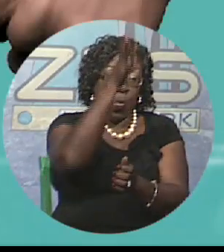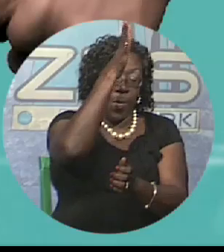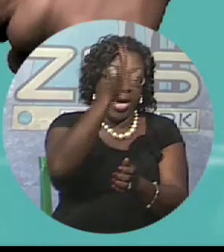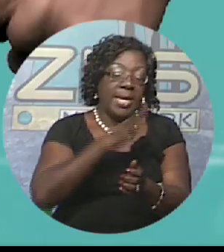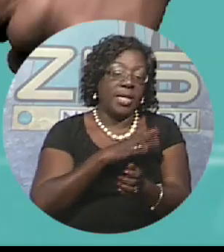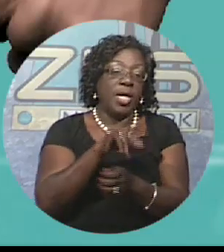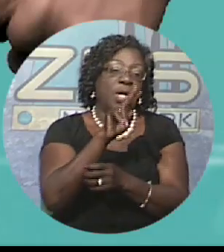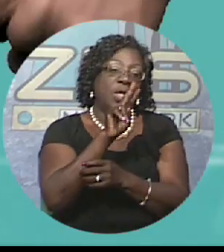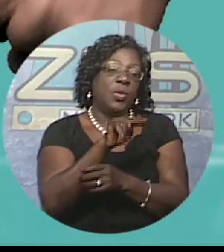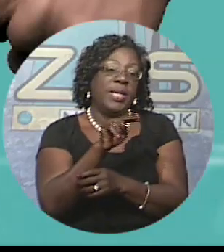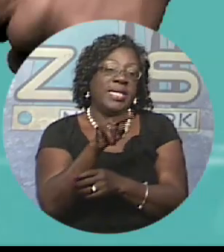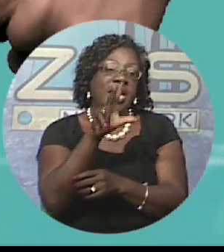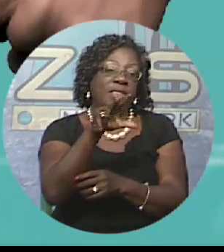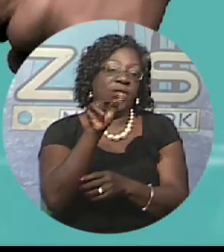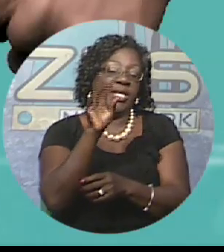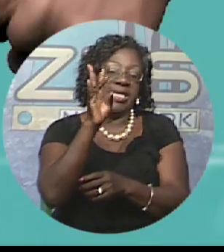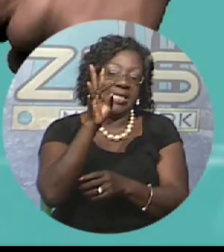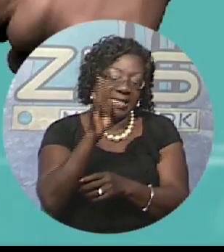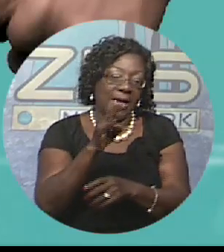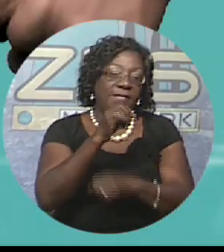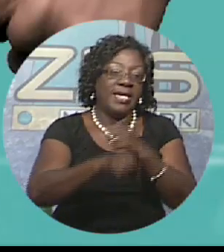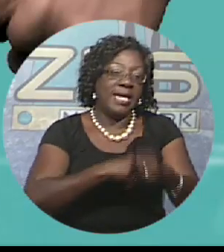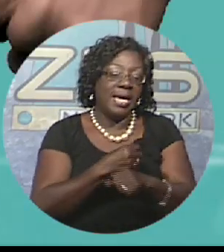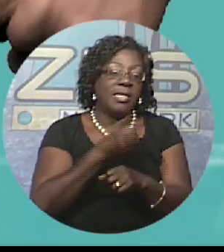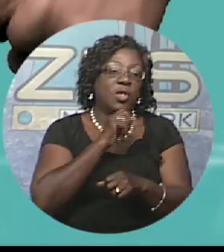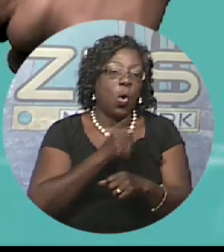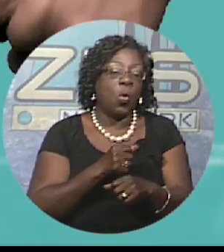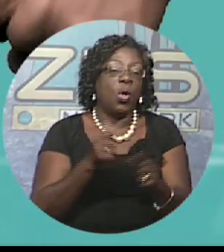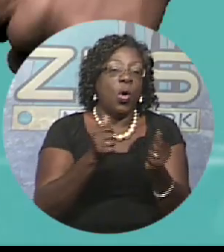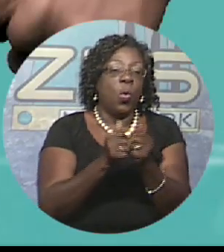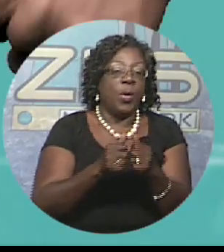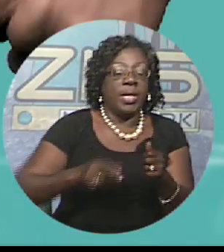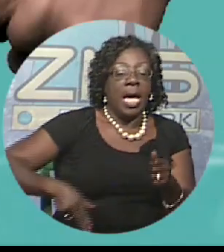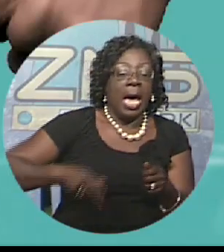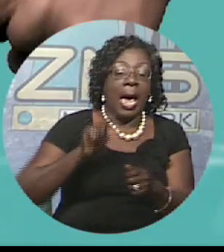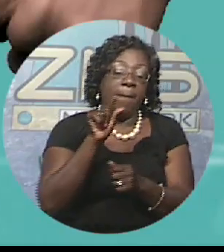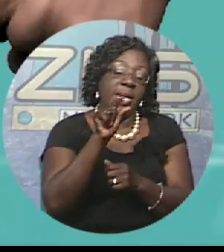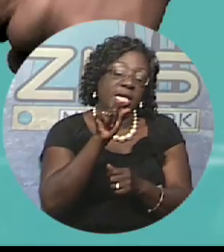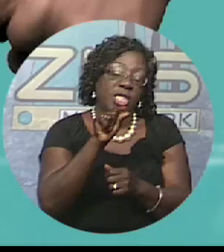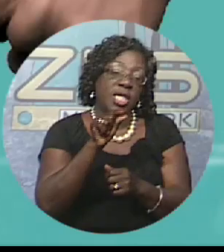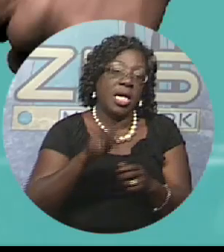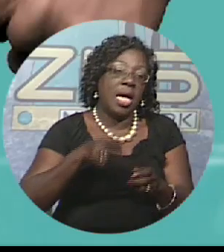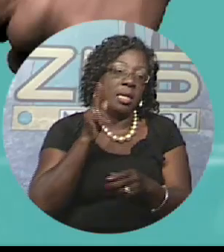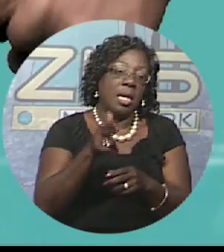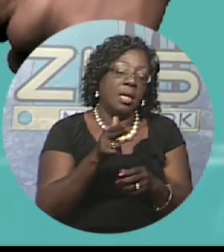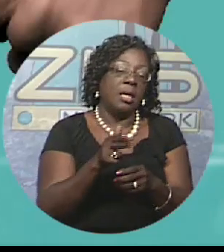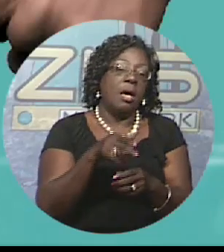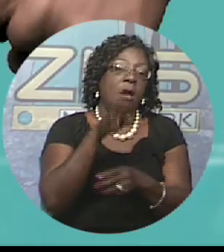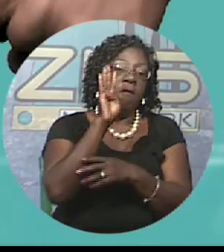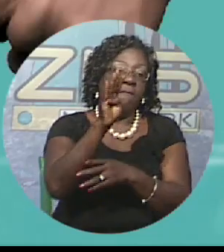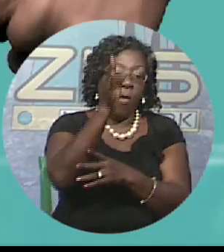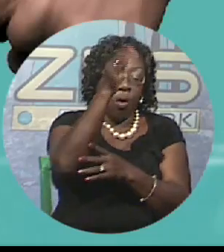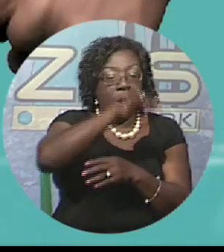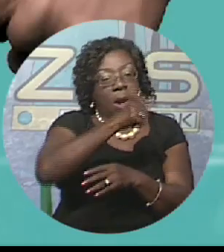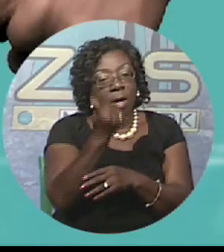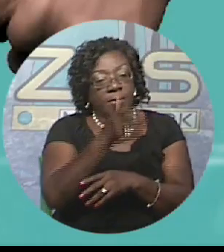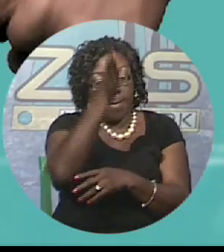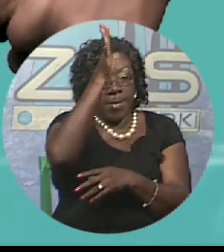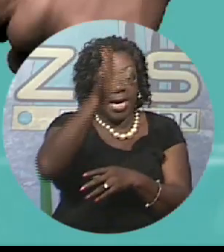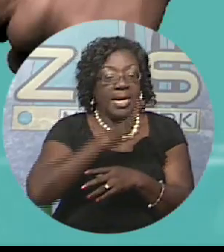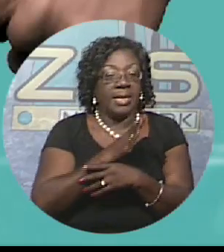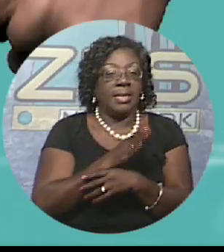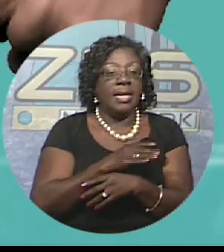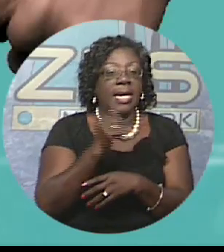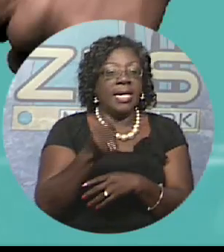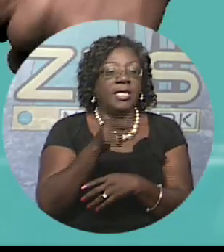old, after finding a handgun along with a quantity of ammunition in their possession. 4 men, ages 21, 22, 25, and